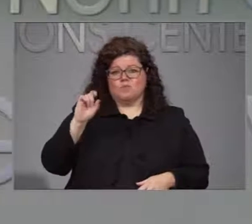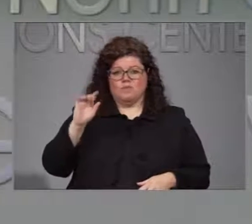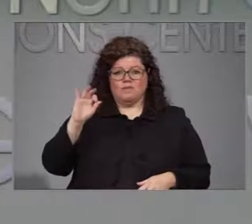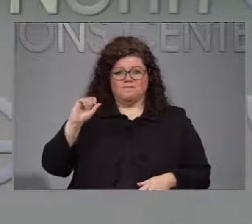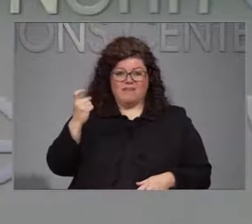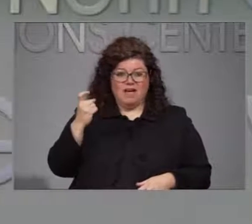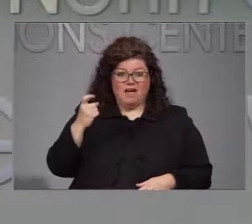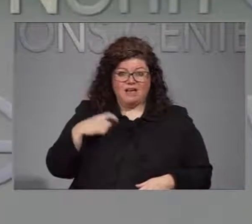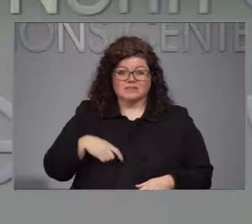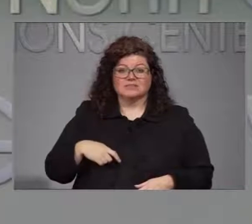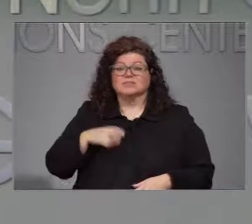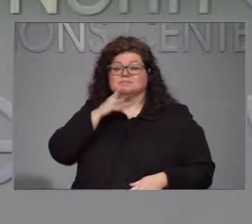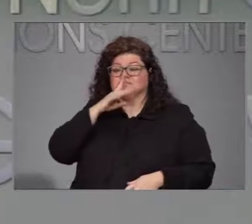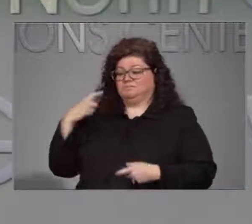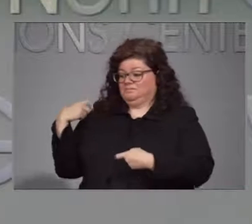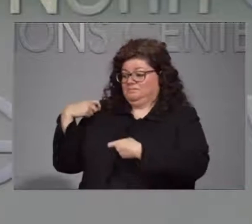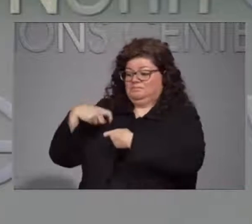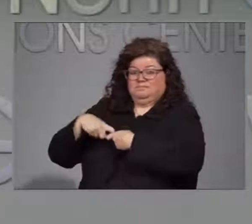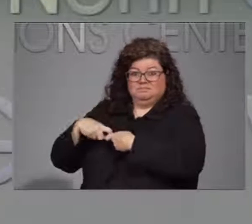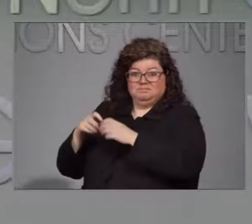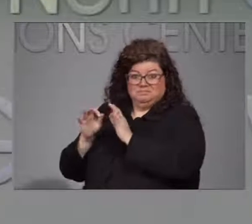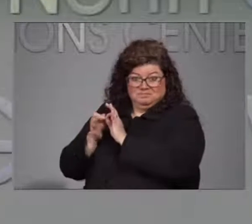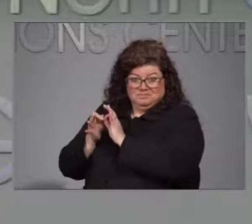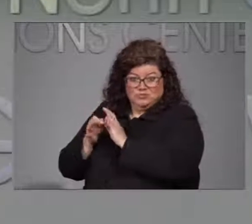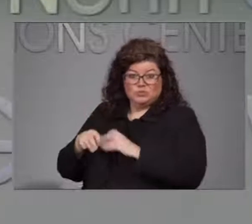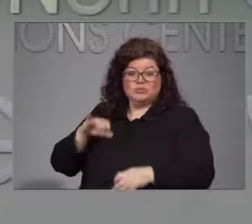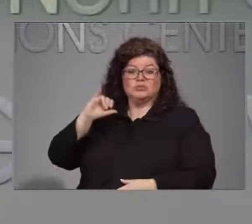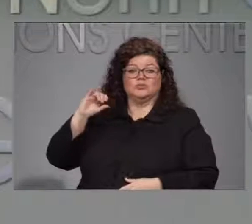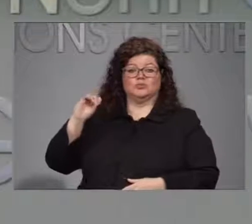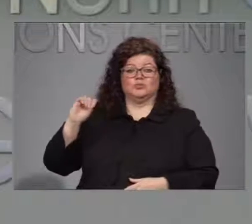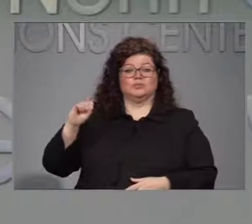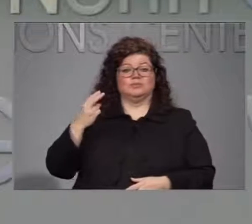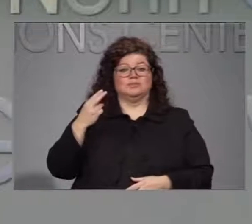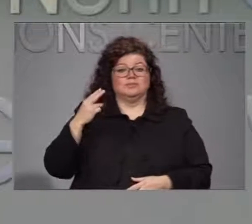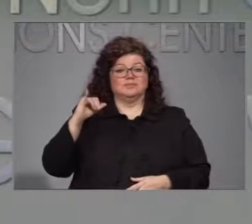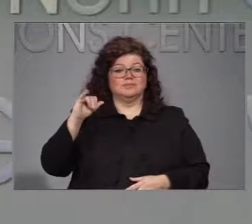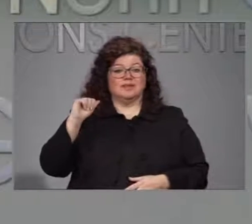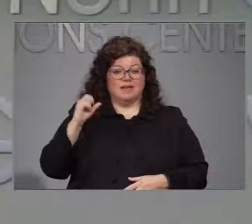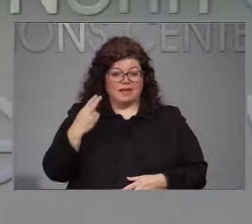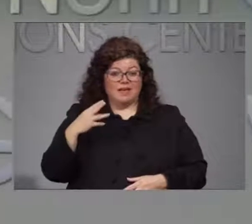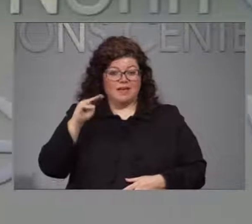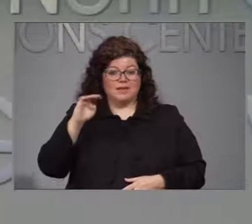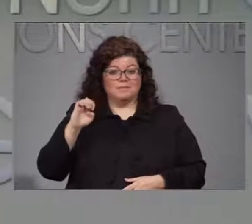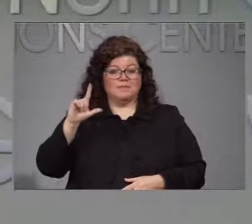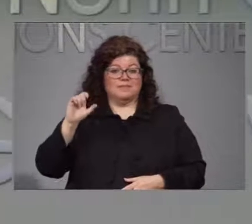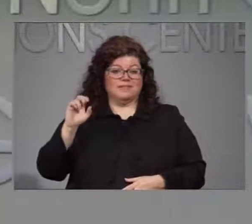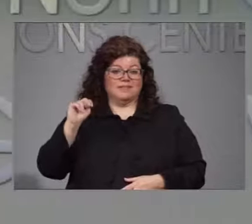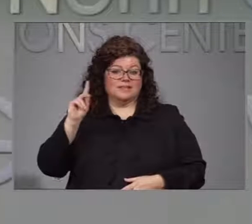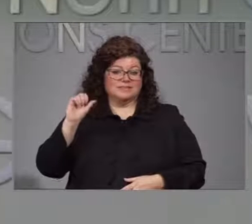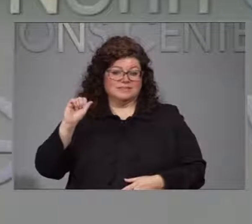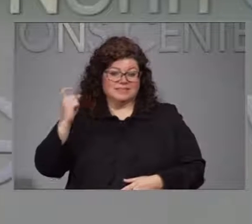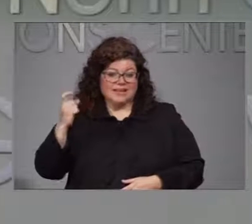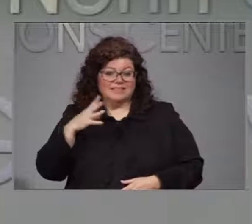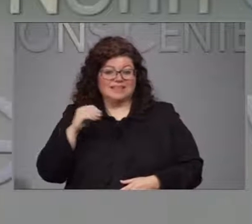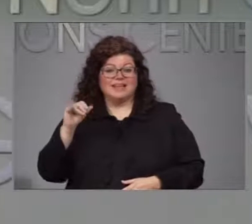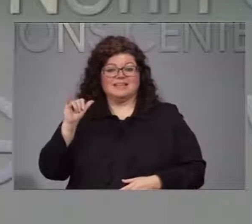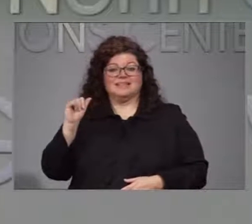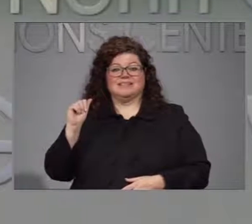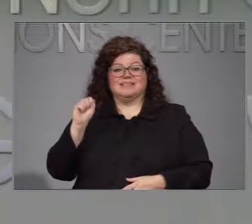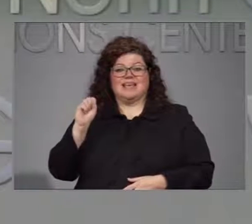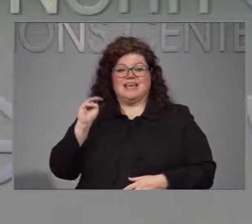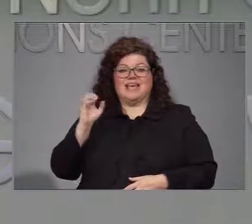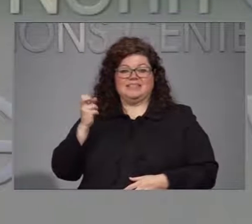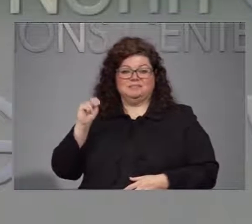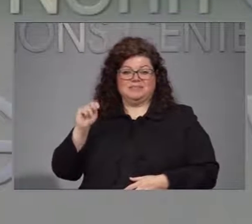scenes, Josiah Melendez and Jasmine Mativier are our Spanish language interpreters. And I see now we all also